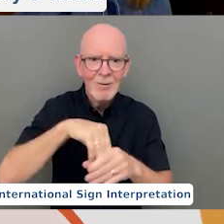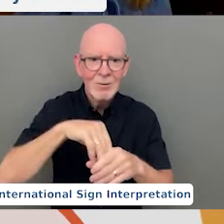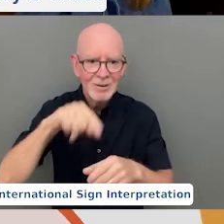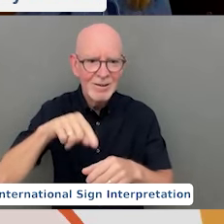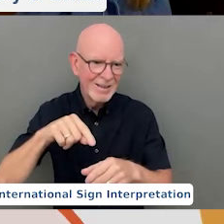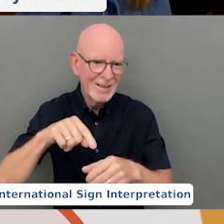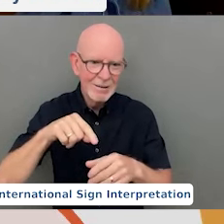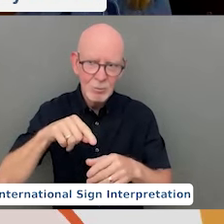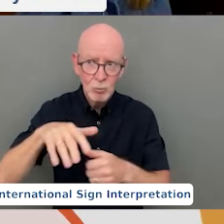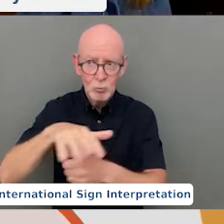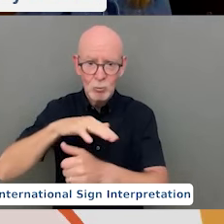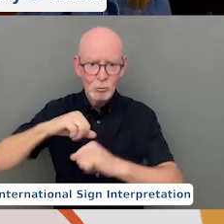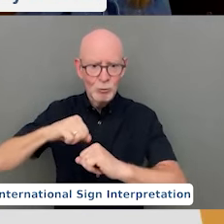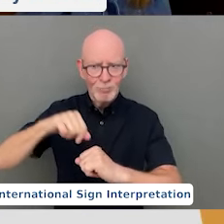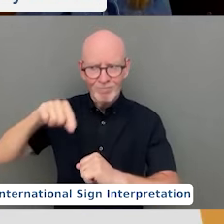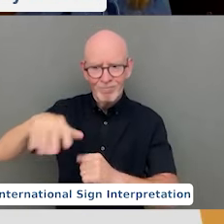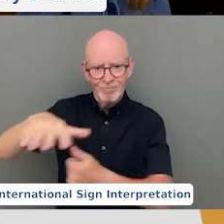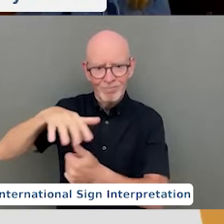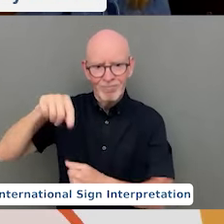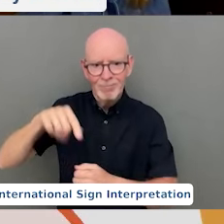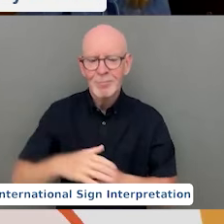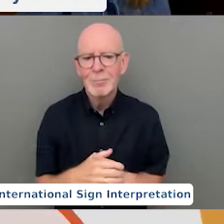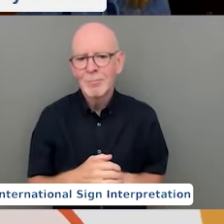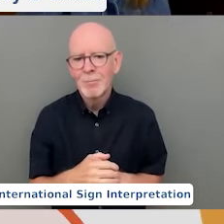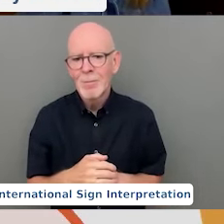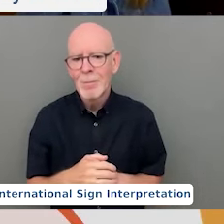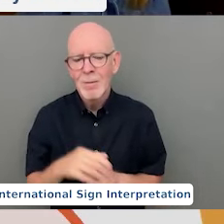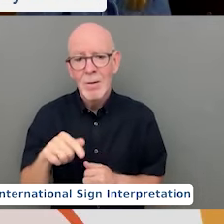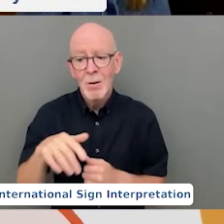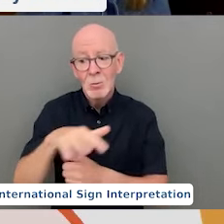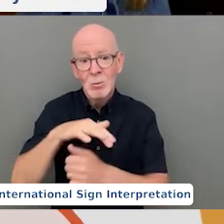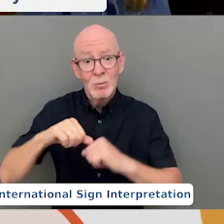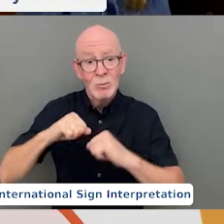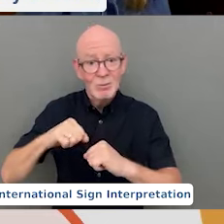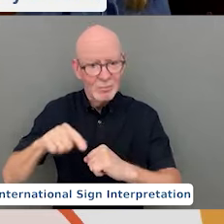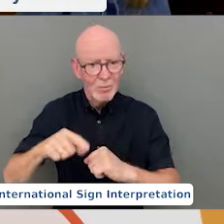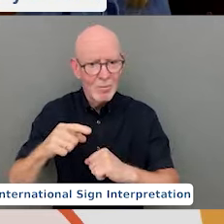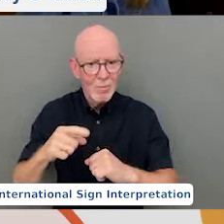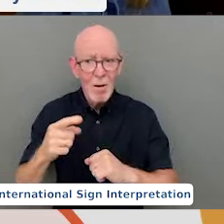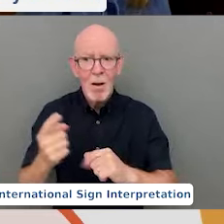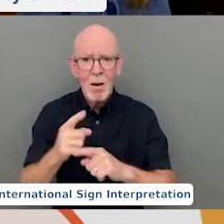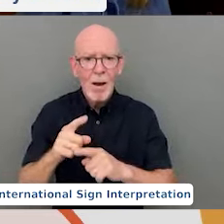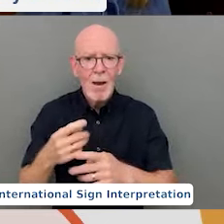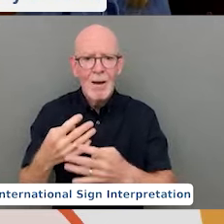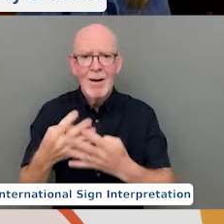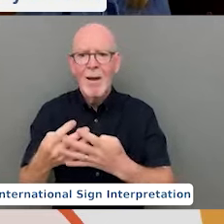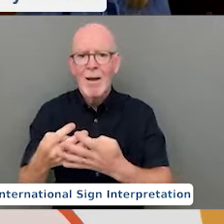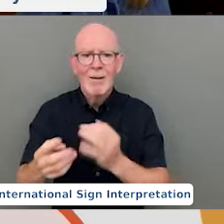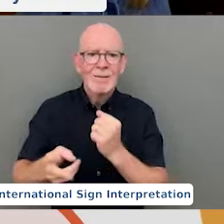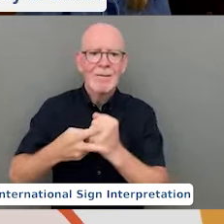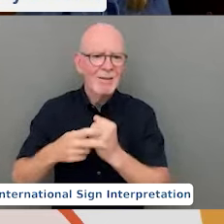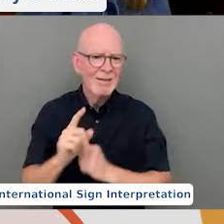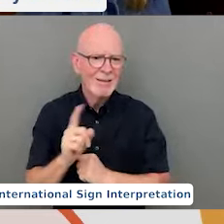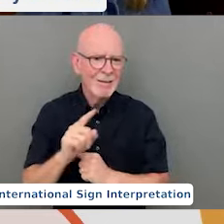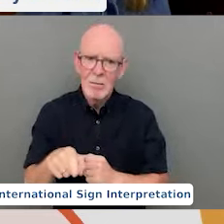So social protection is not just a safety net, it's a powerful tool for inclusion, dignity, and equality. Inclusive social protection